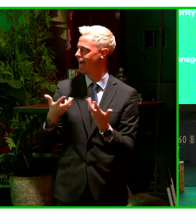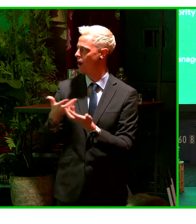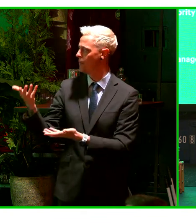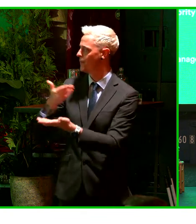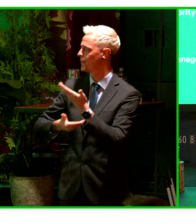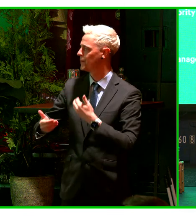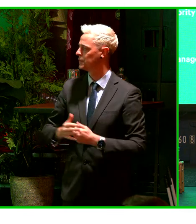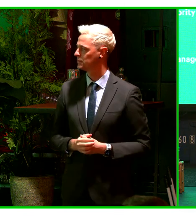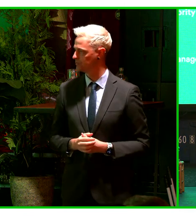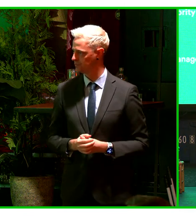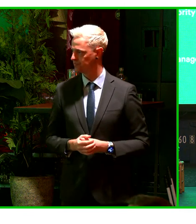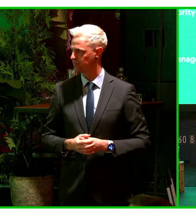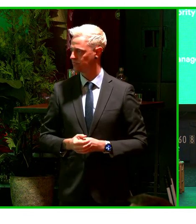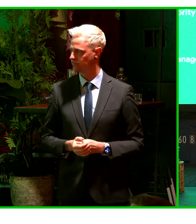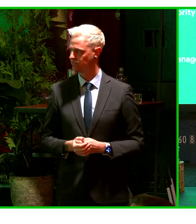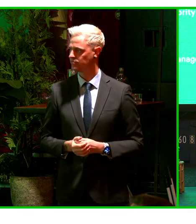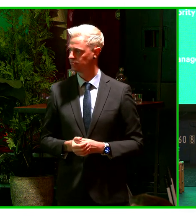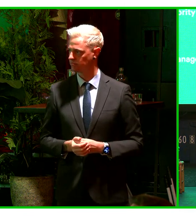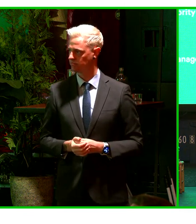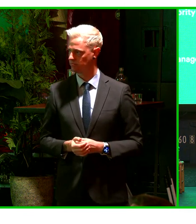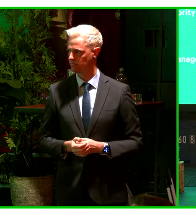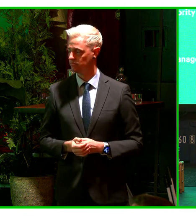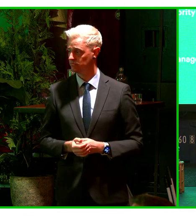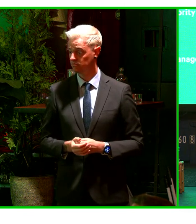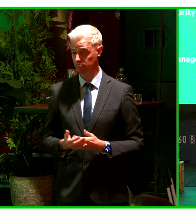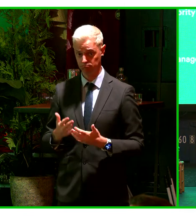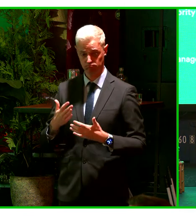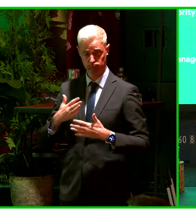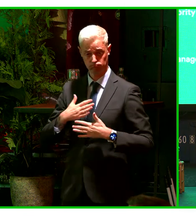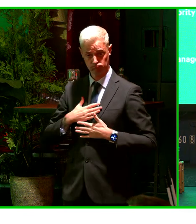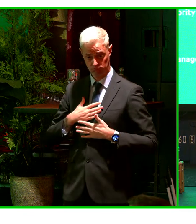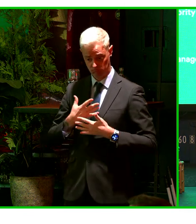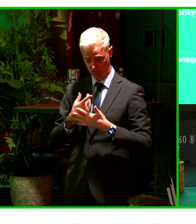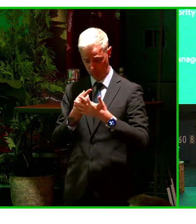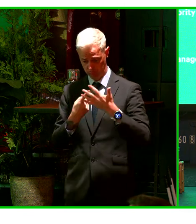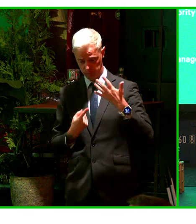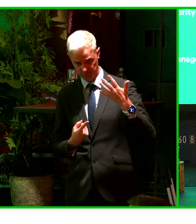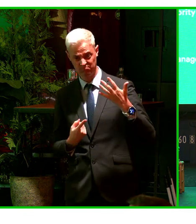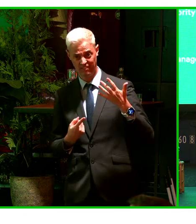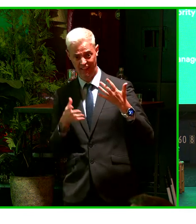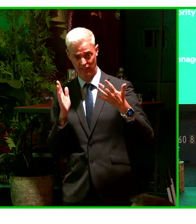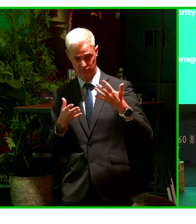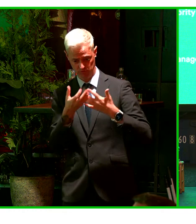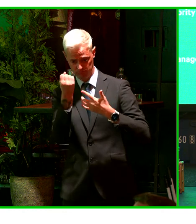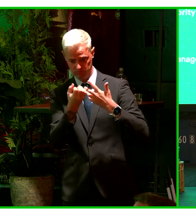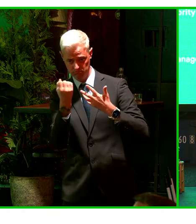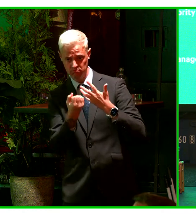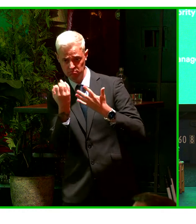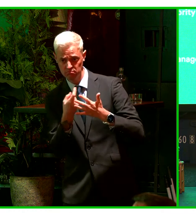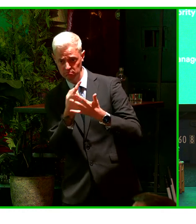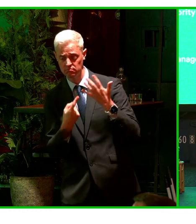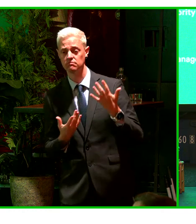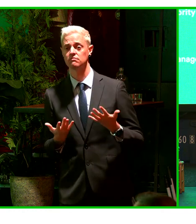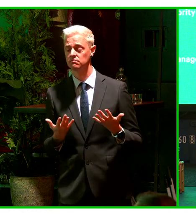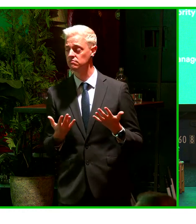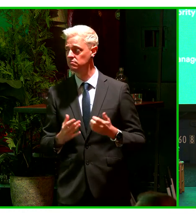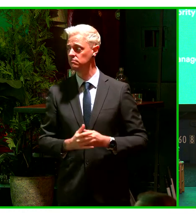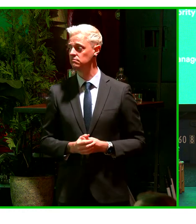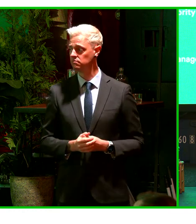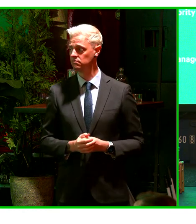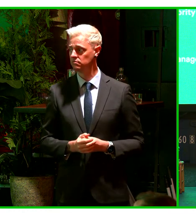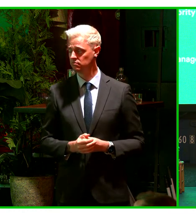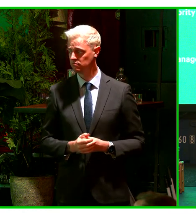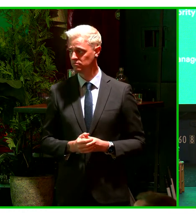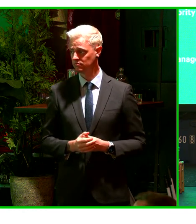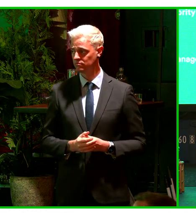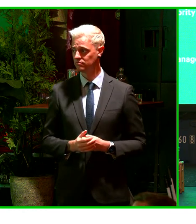region? Okay, well, for me, there's a number of different things that we really need to do. And we've got to get the kind of hierarchy of